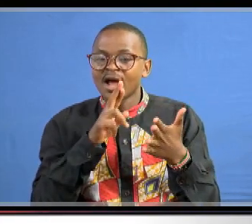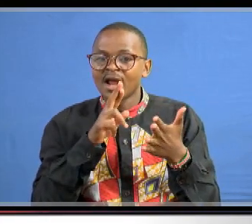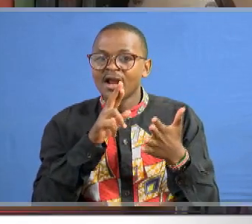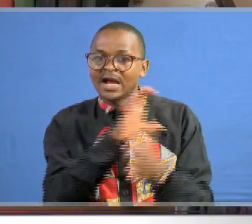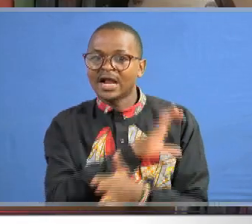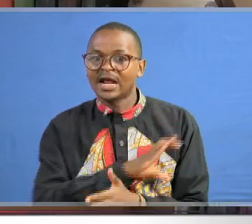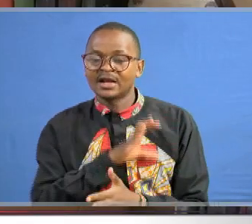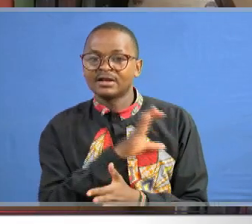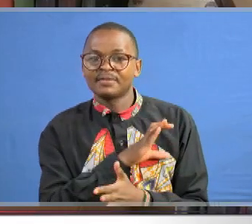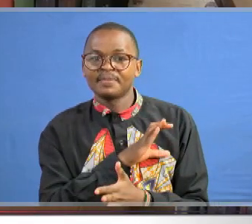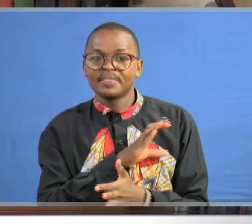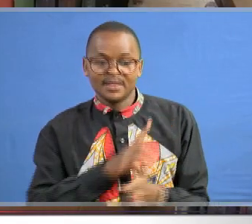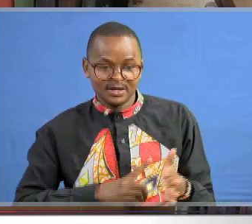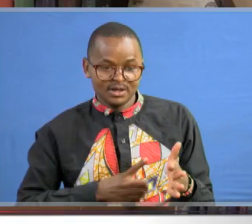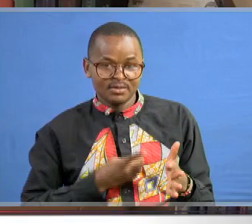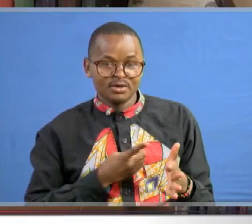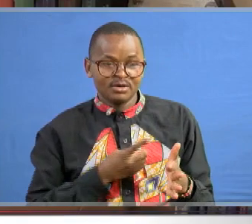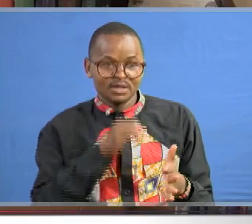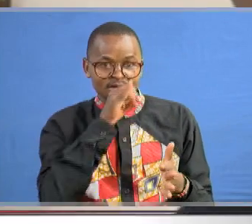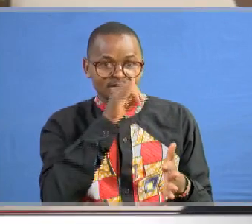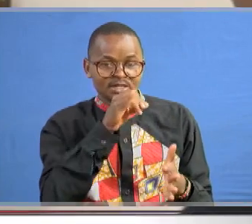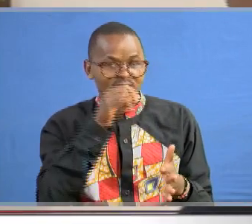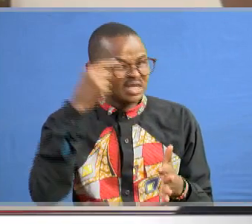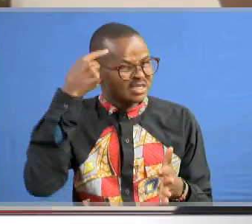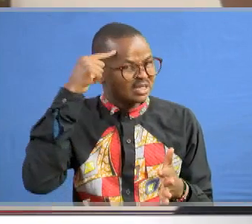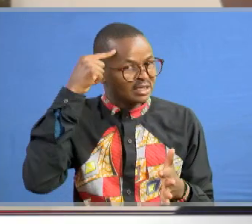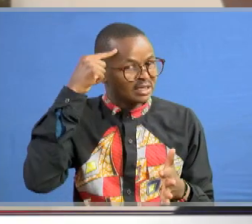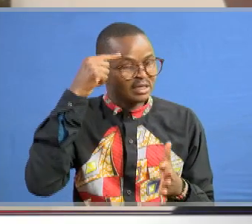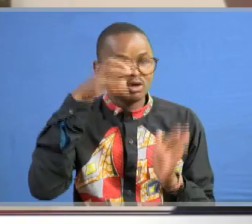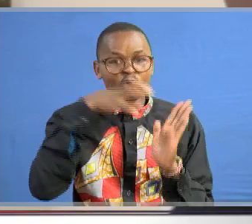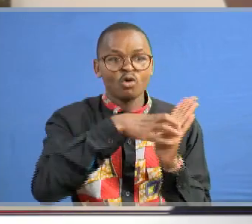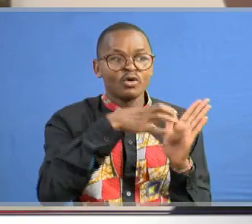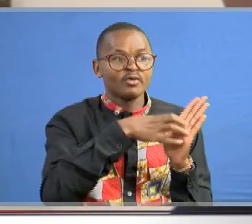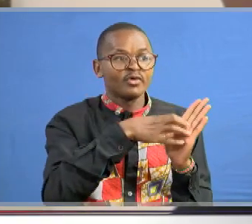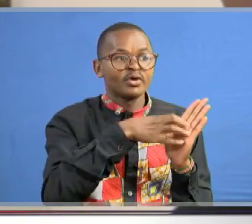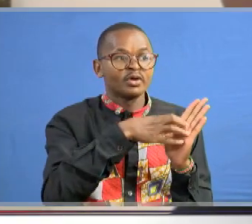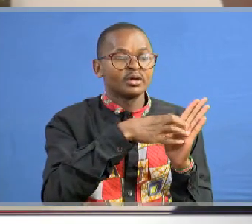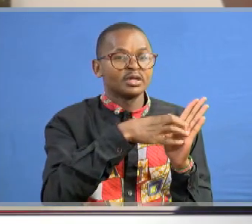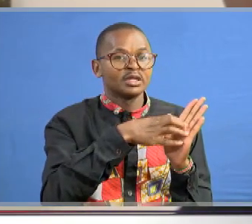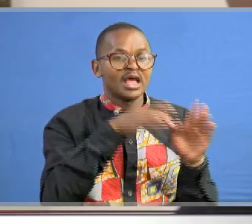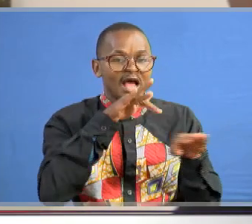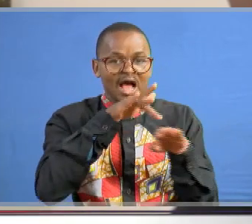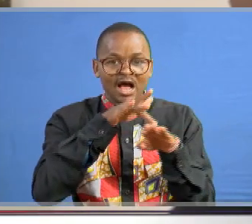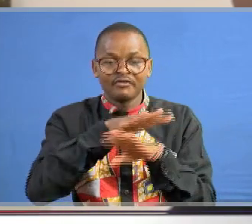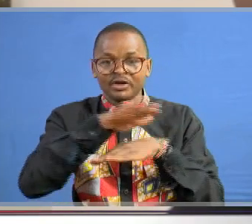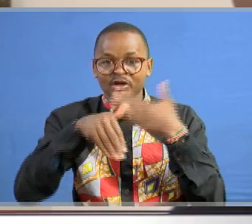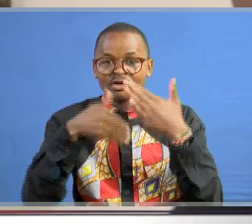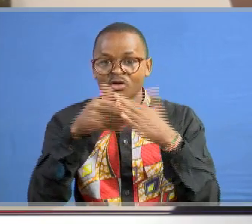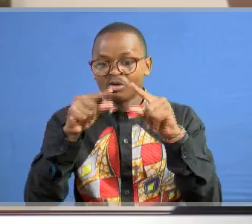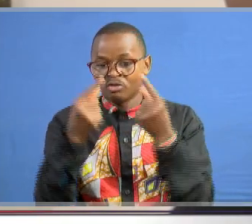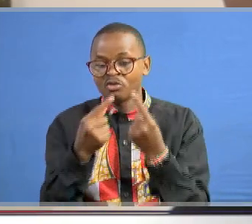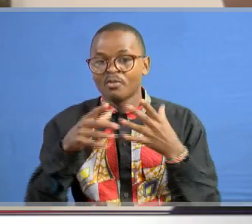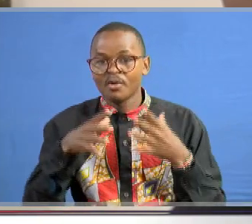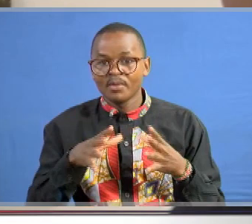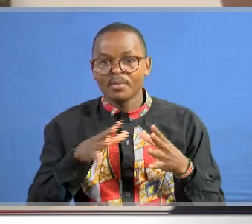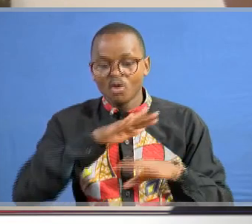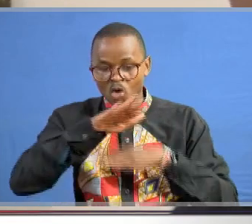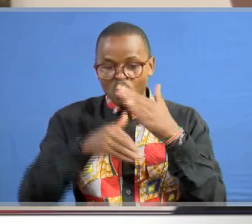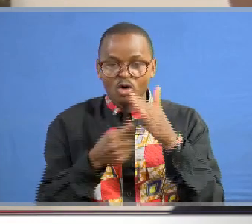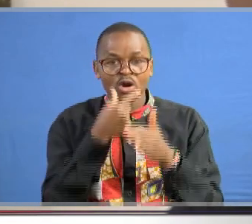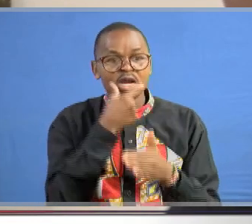symptoms? Depression is a psychiatric condition that affects all groups of people, all